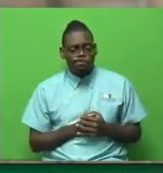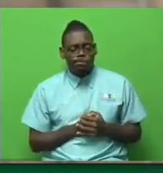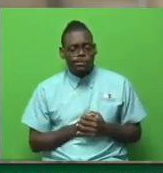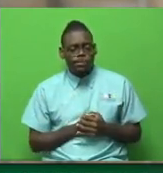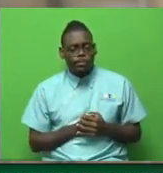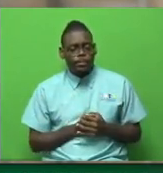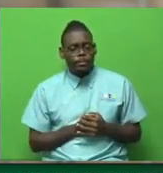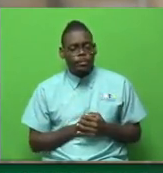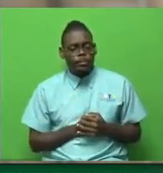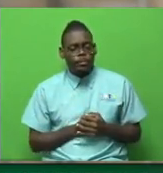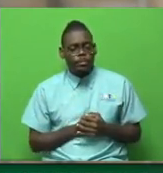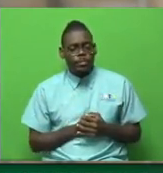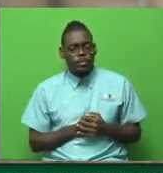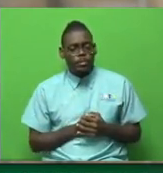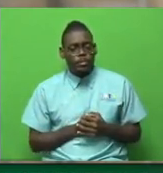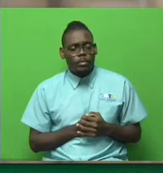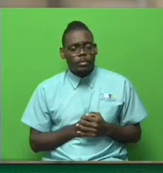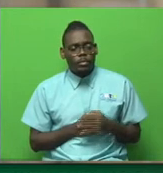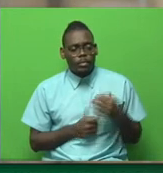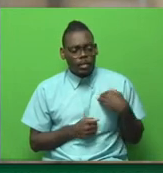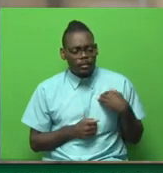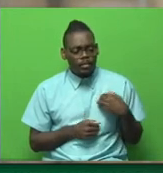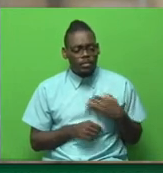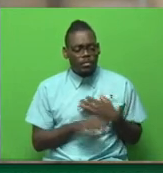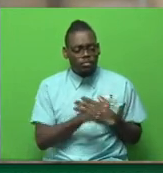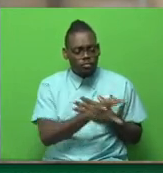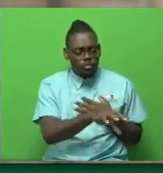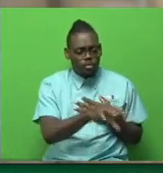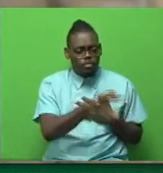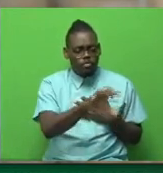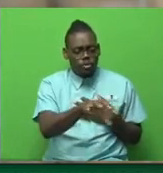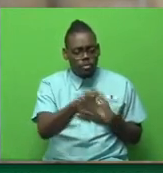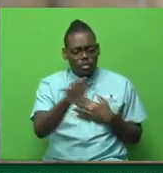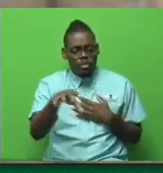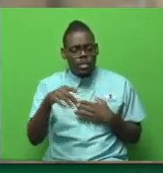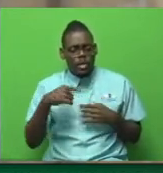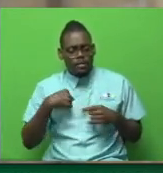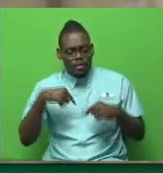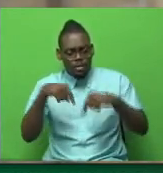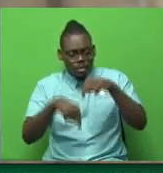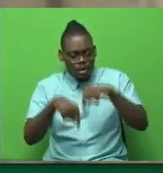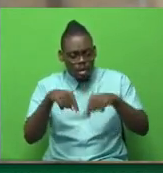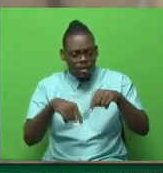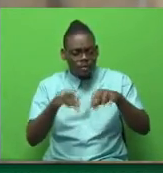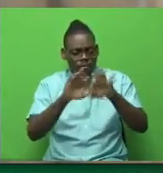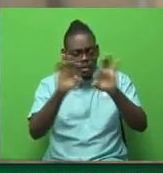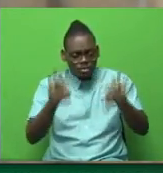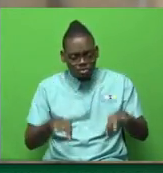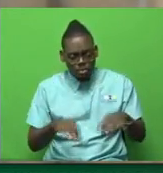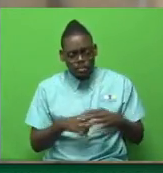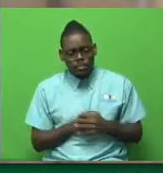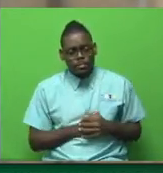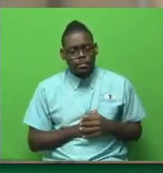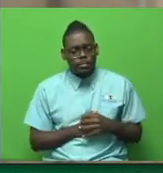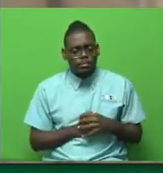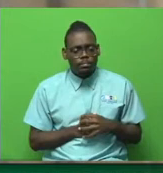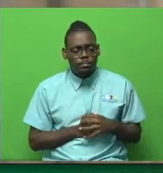sector I think there were parts of this that were missed by the general public so I shall assist